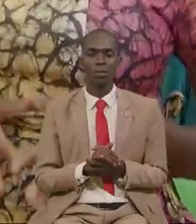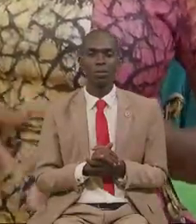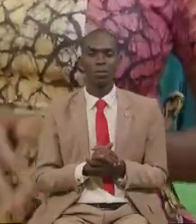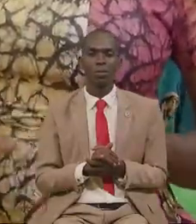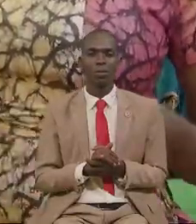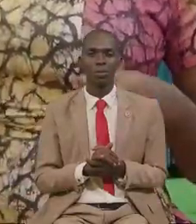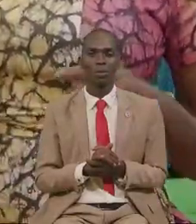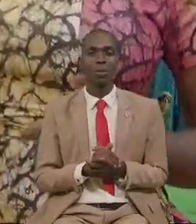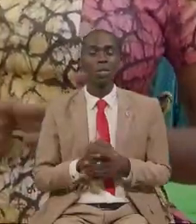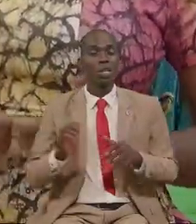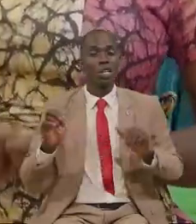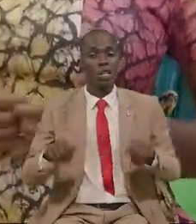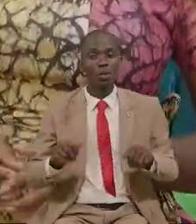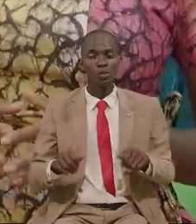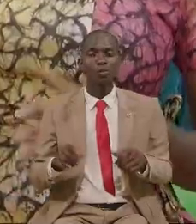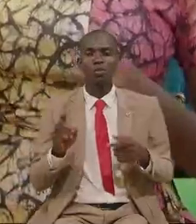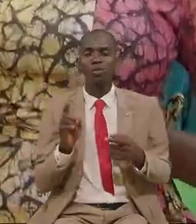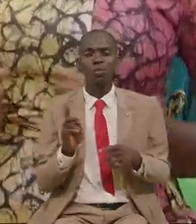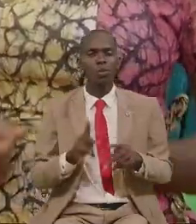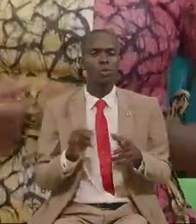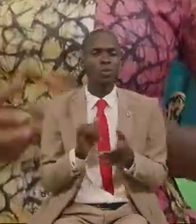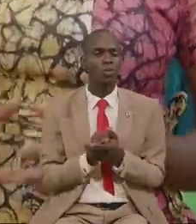Able to embolden you,